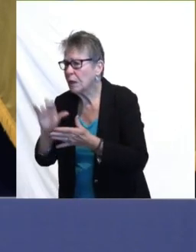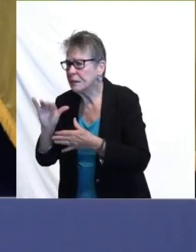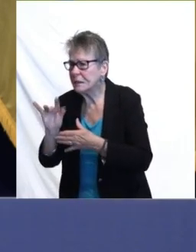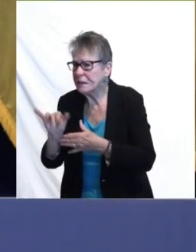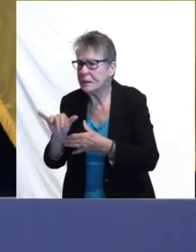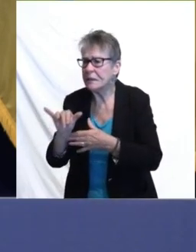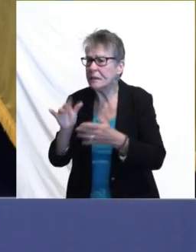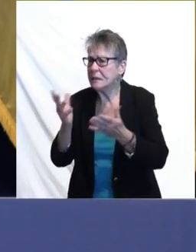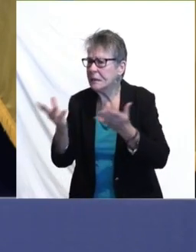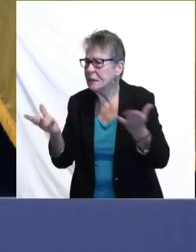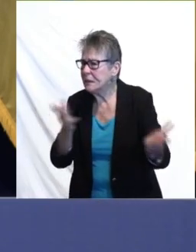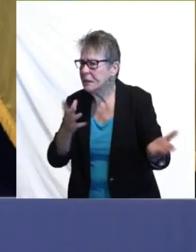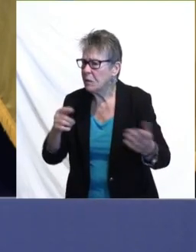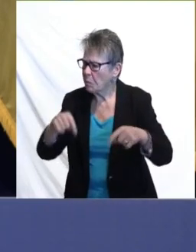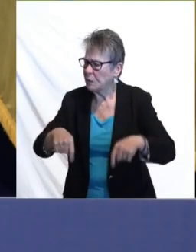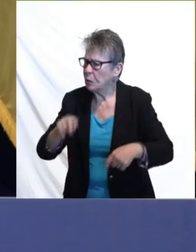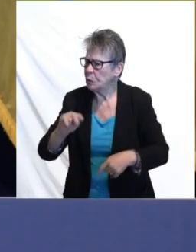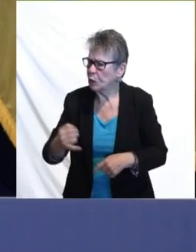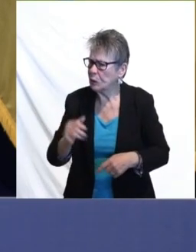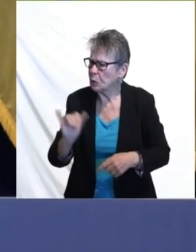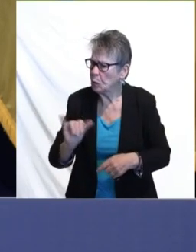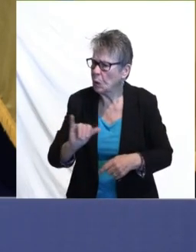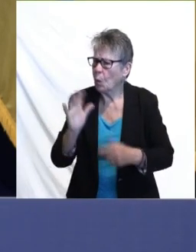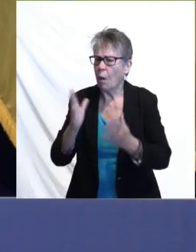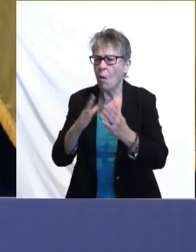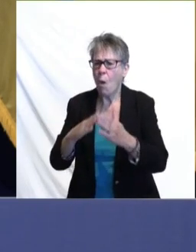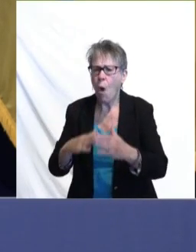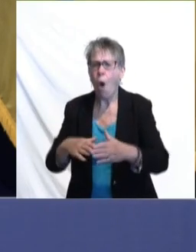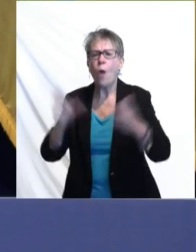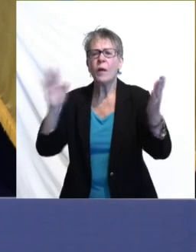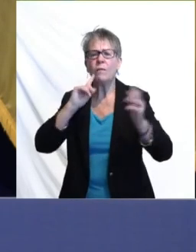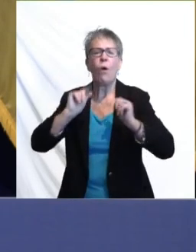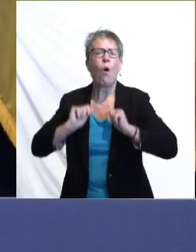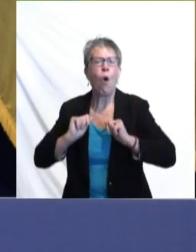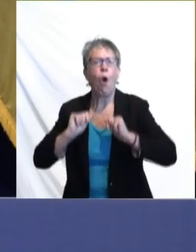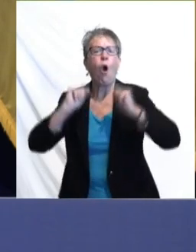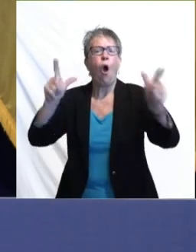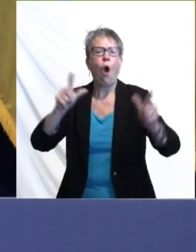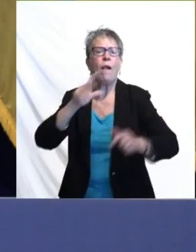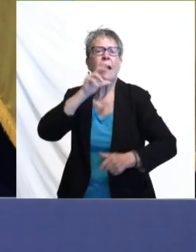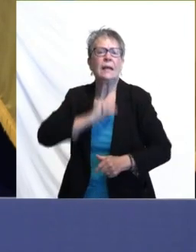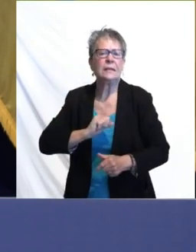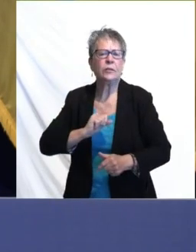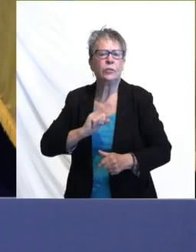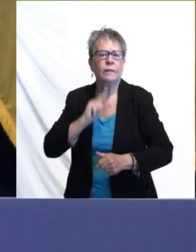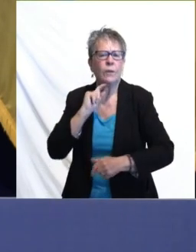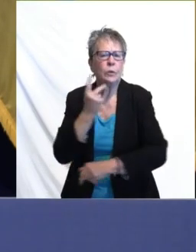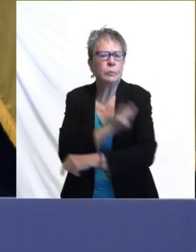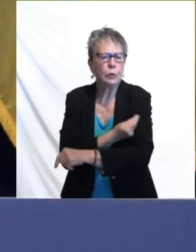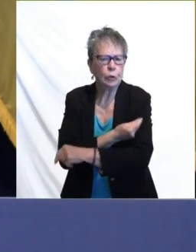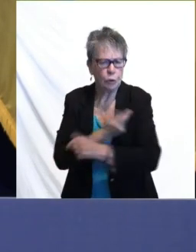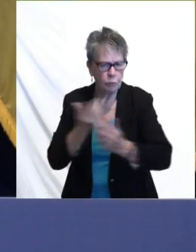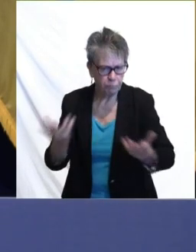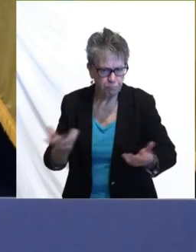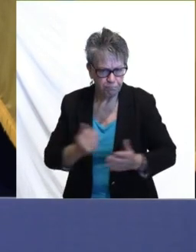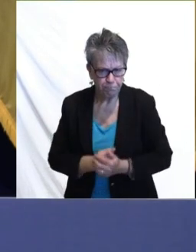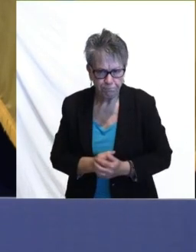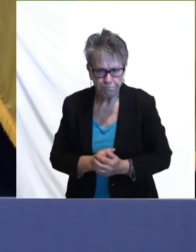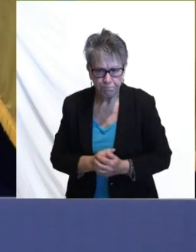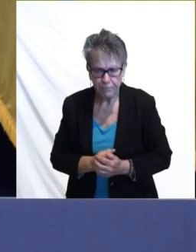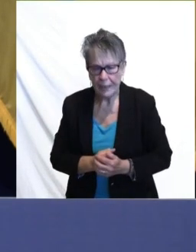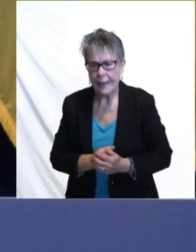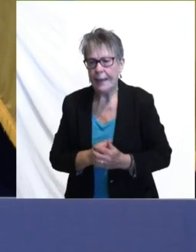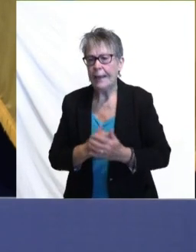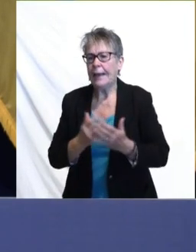direction we're going to be headed. I don't have an update in terms of timing on the state workforce, so please bear with us on that. That's something obviously